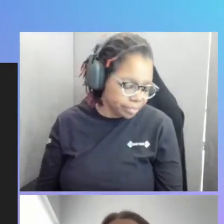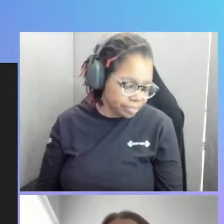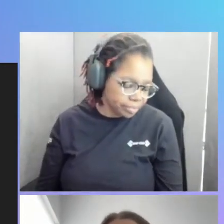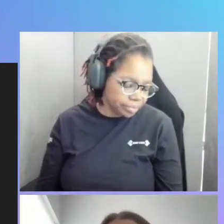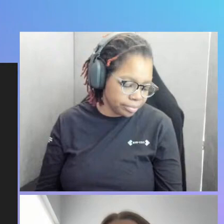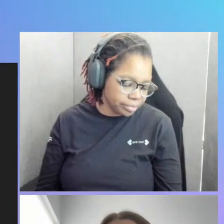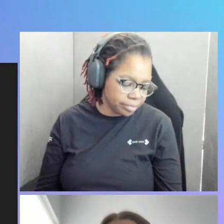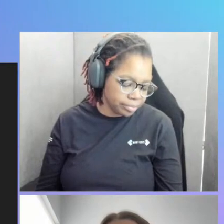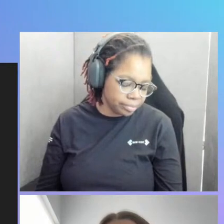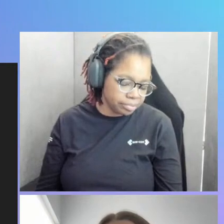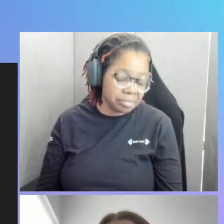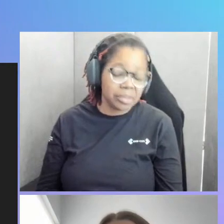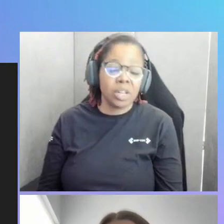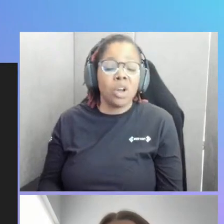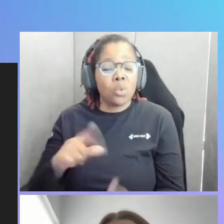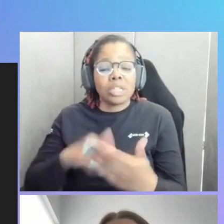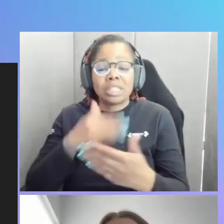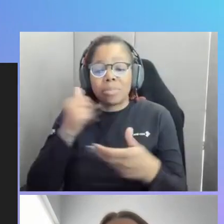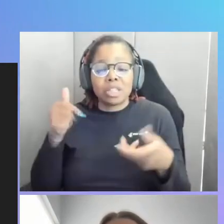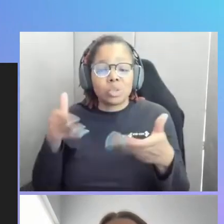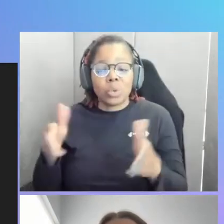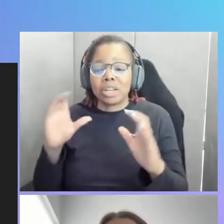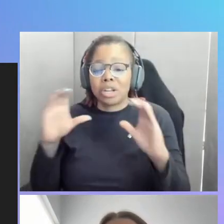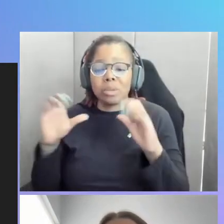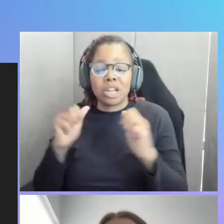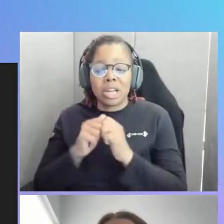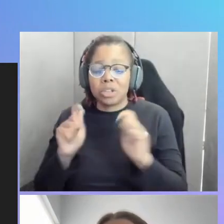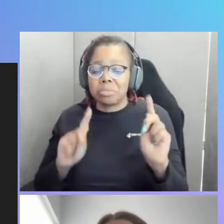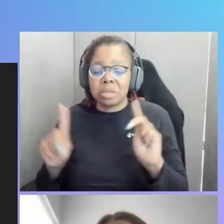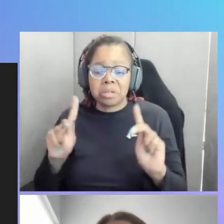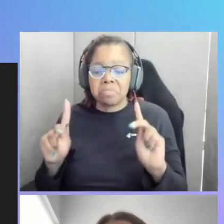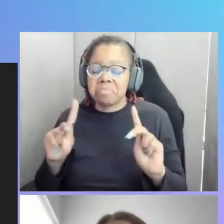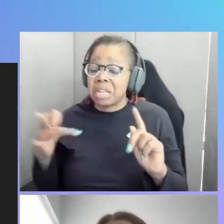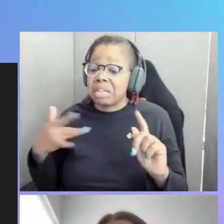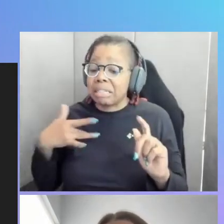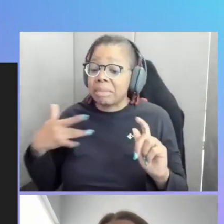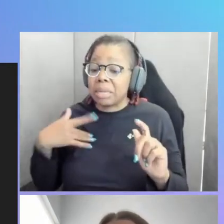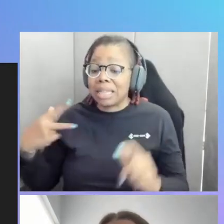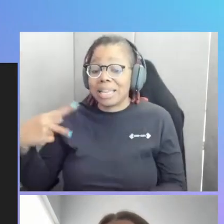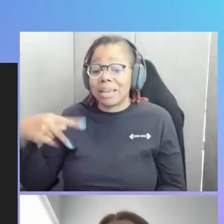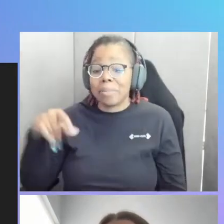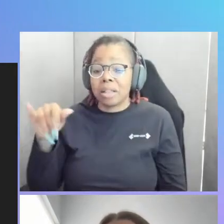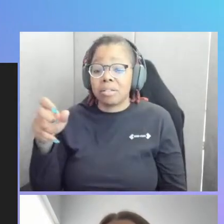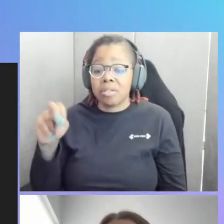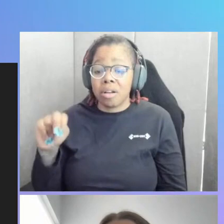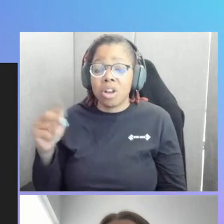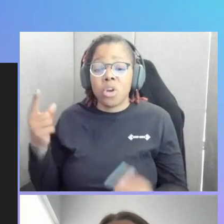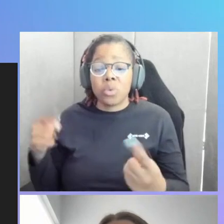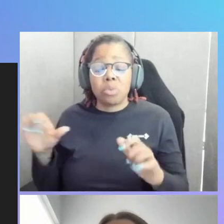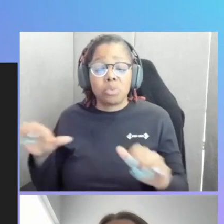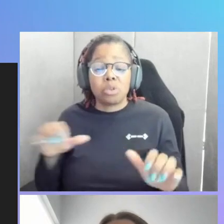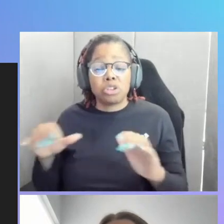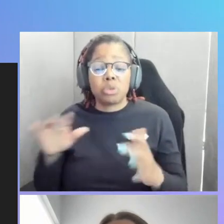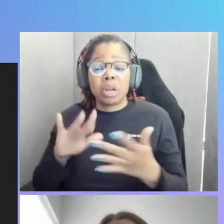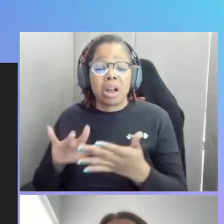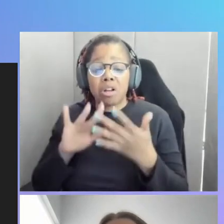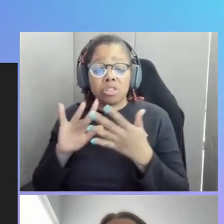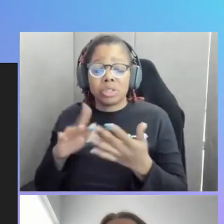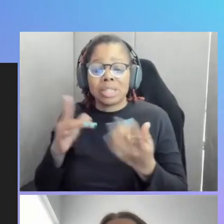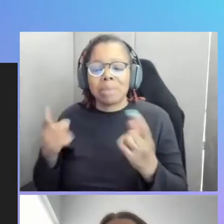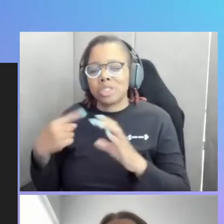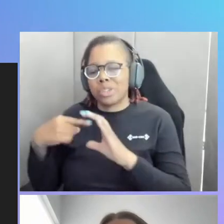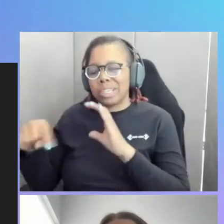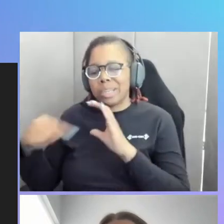Now, what's the best way to communicate with people? So typically at Peloton, when we are conducting outreach, we do so over